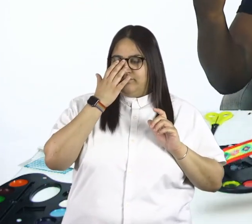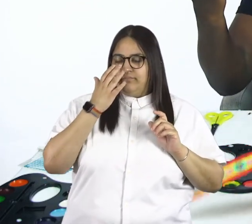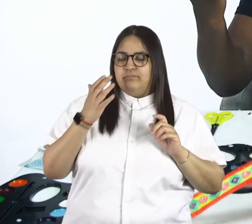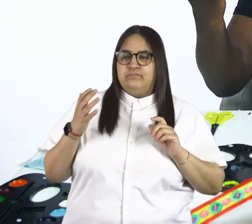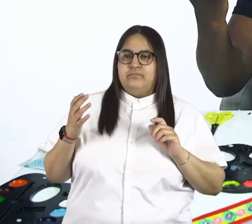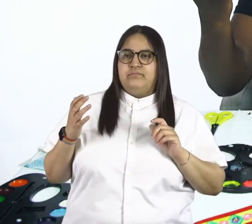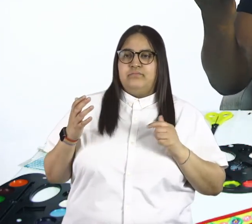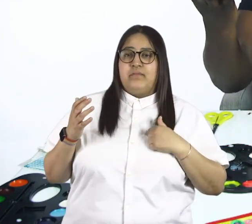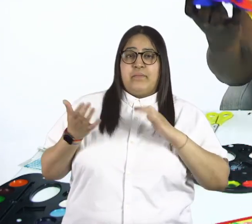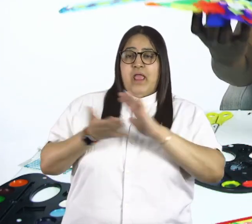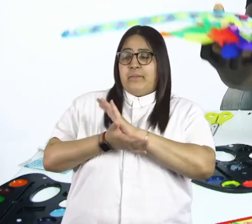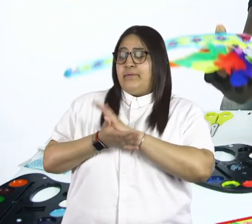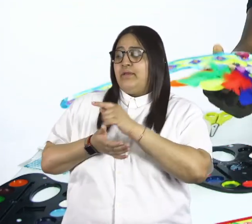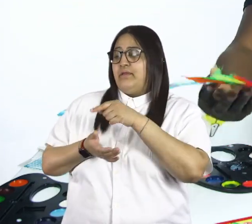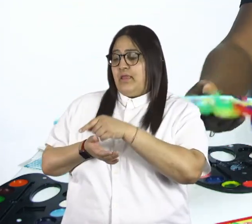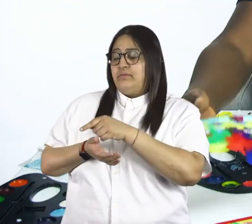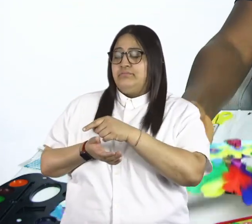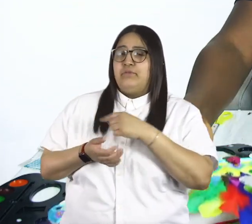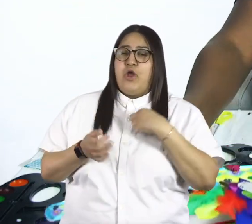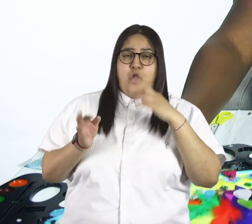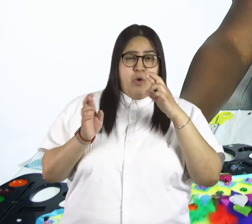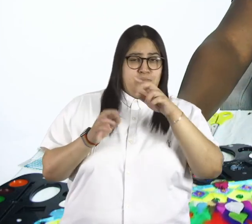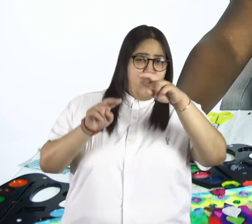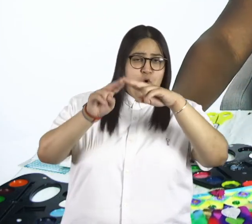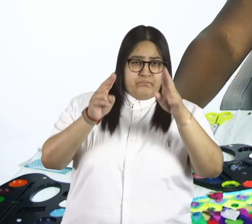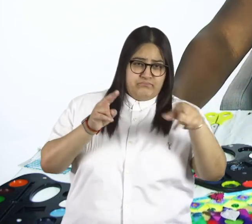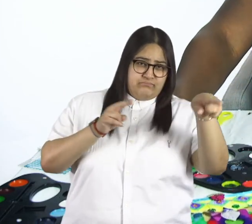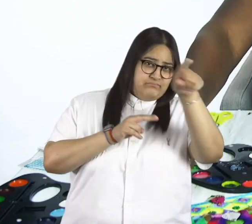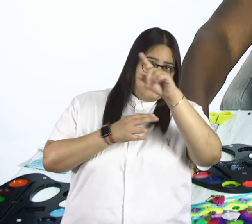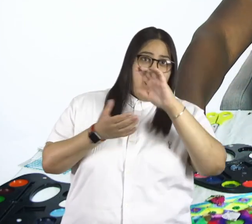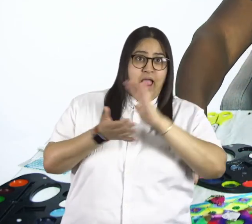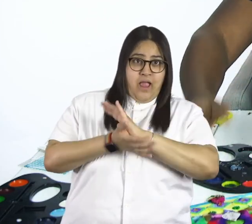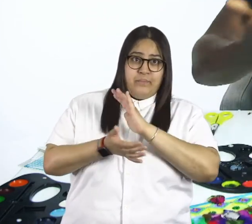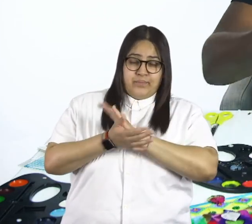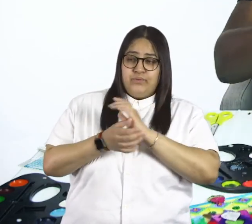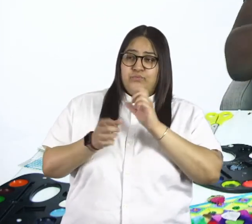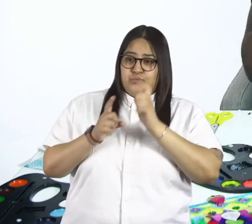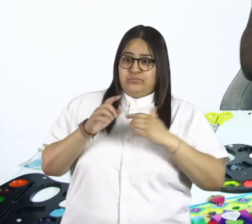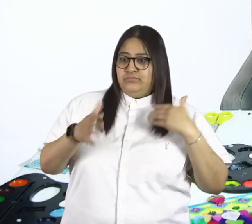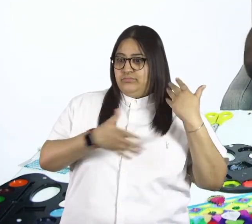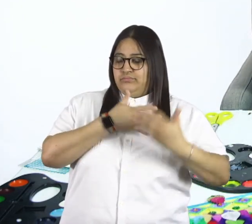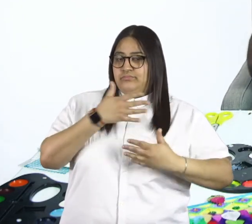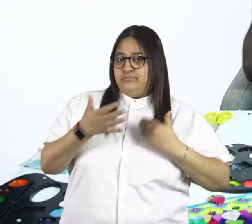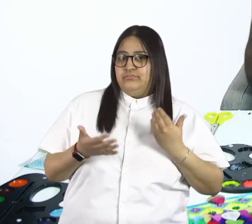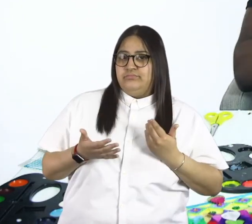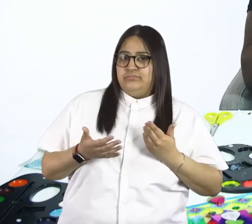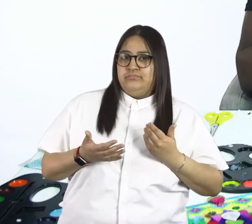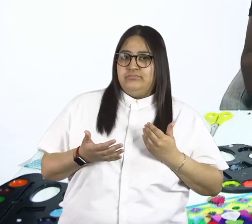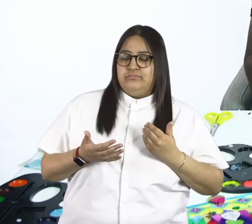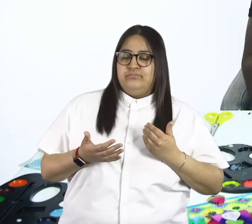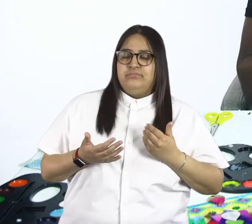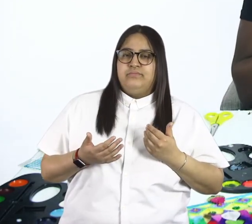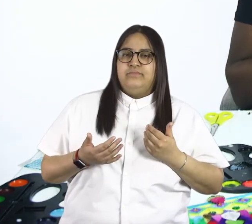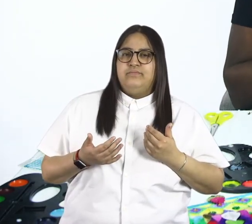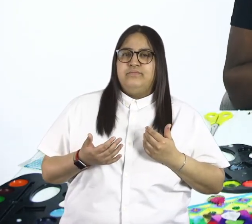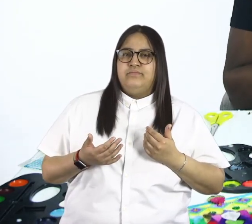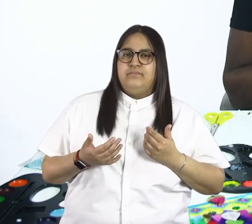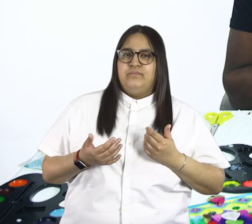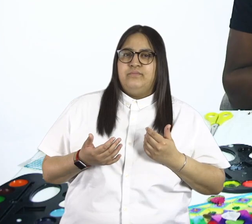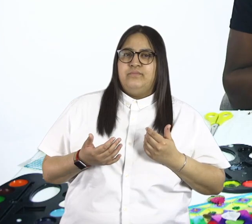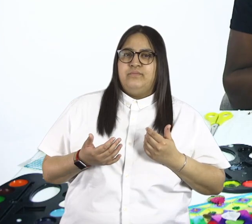I'm happy with this, and I hope you guys at home as well. I hope you're happy with what you're doing so far and what you're about to accomplish.